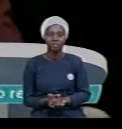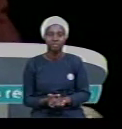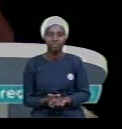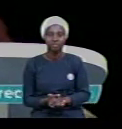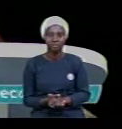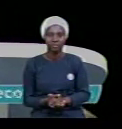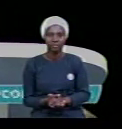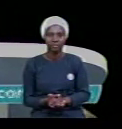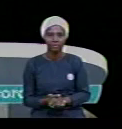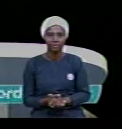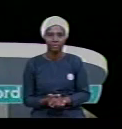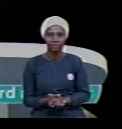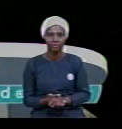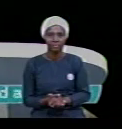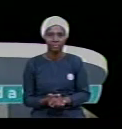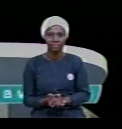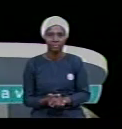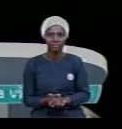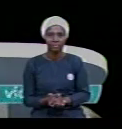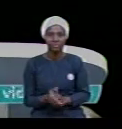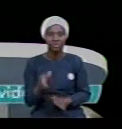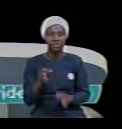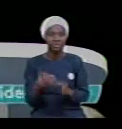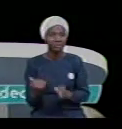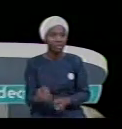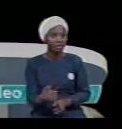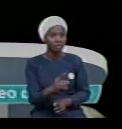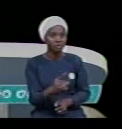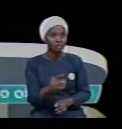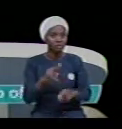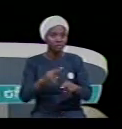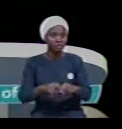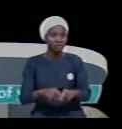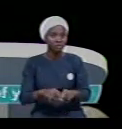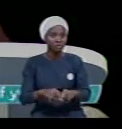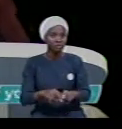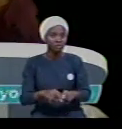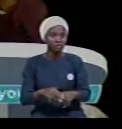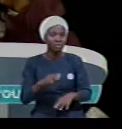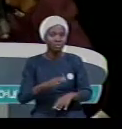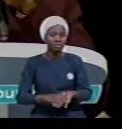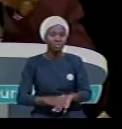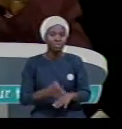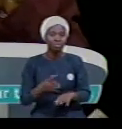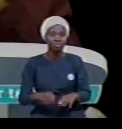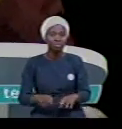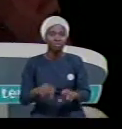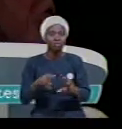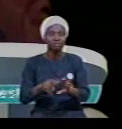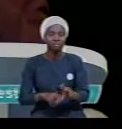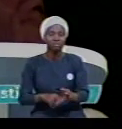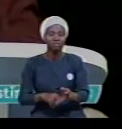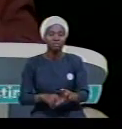If anybody is there sitting on which chair, get up on your feet. The Lord has touched you already.